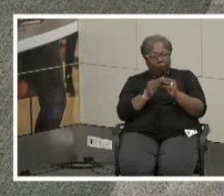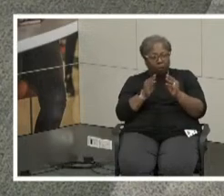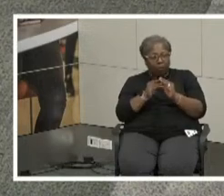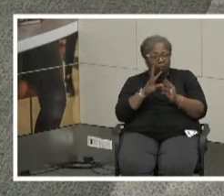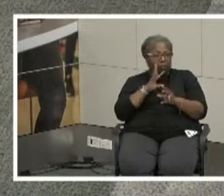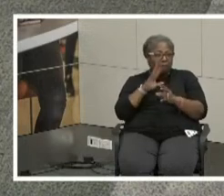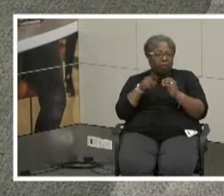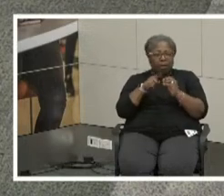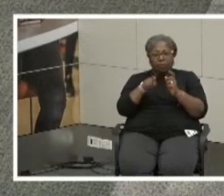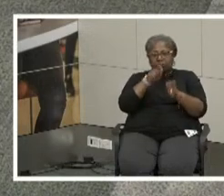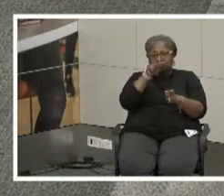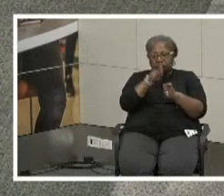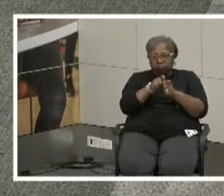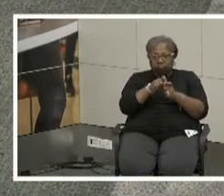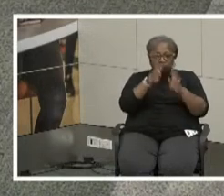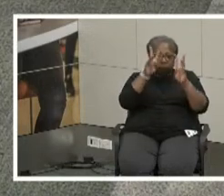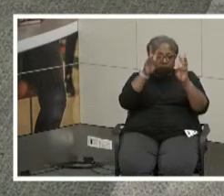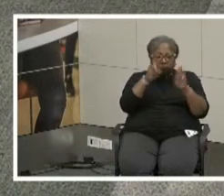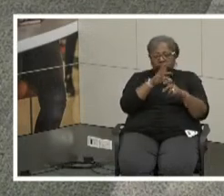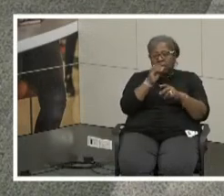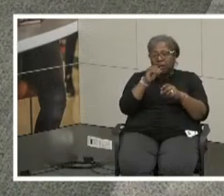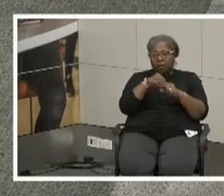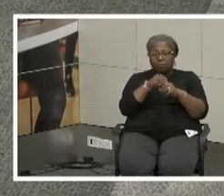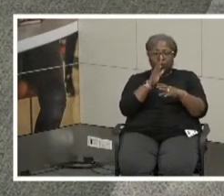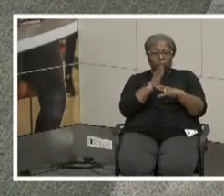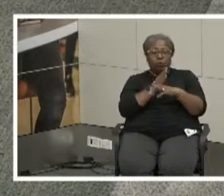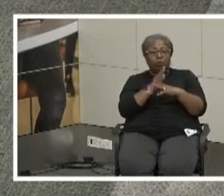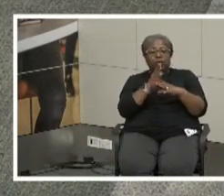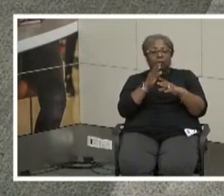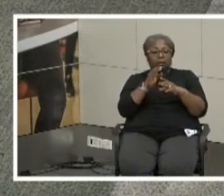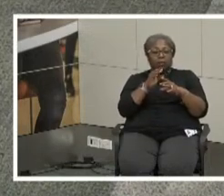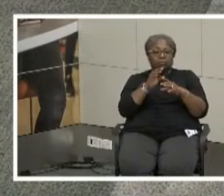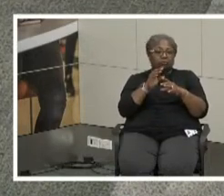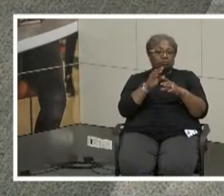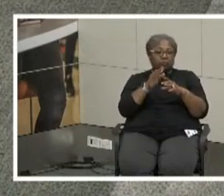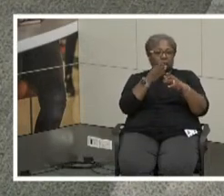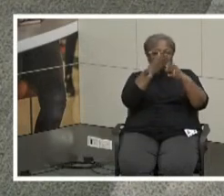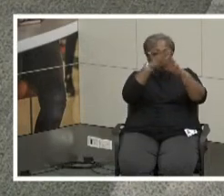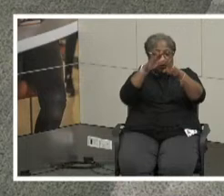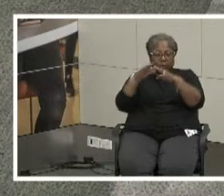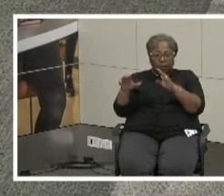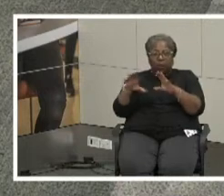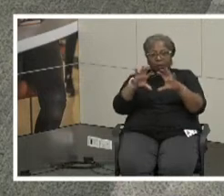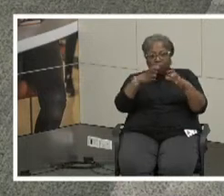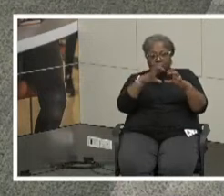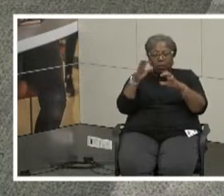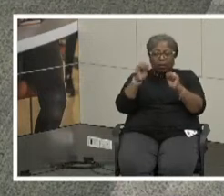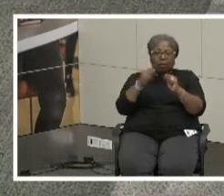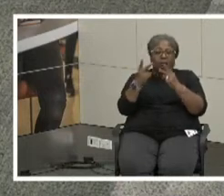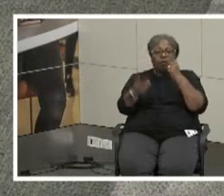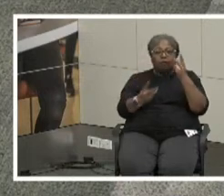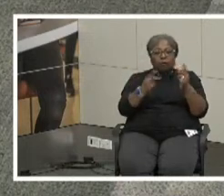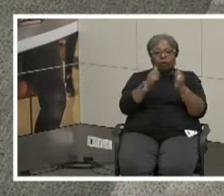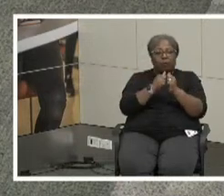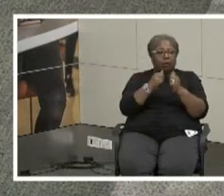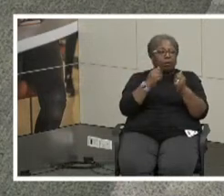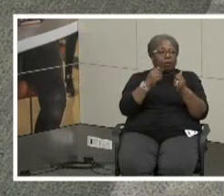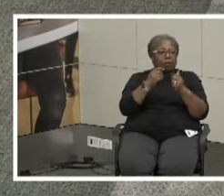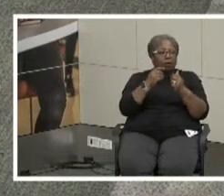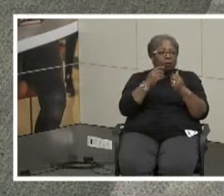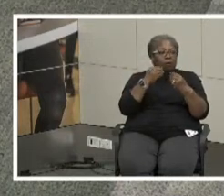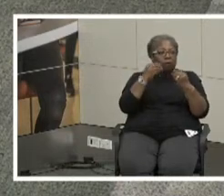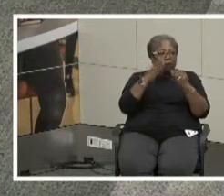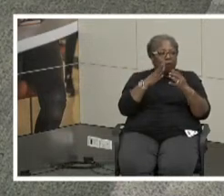on specific topics and then in between the breakout sessions then you can go visit with the vendor and